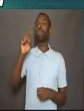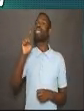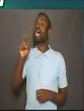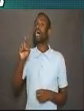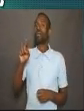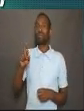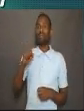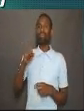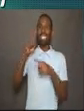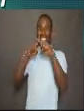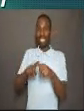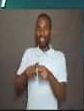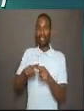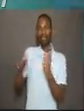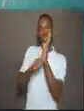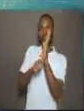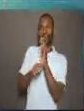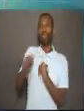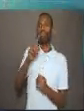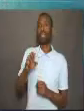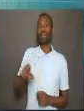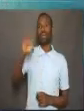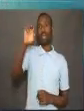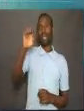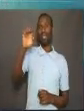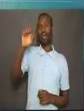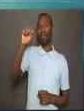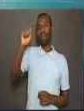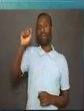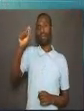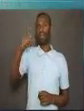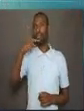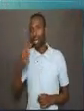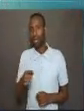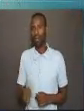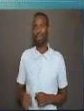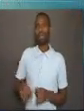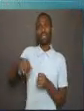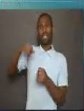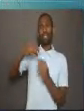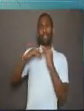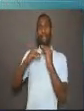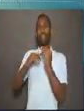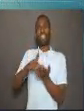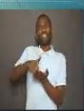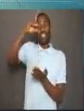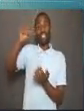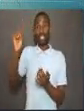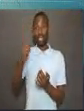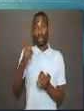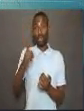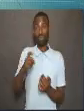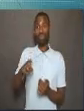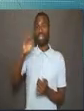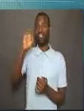symbol eta. The maximum theoretical efficiency of a